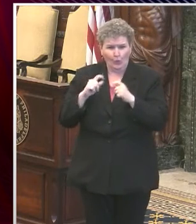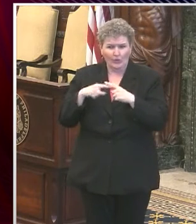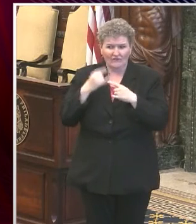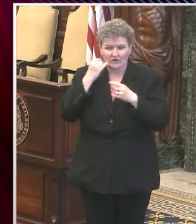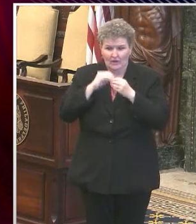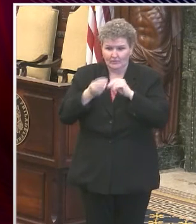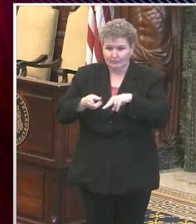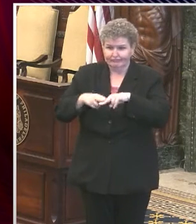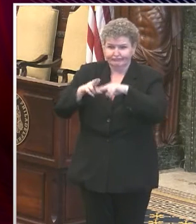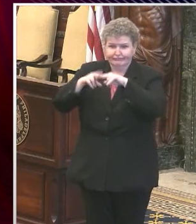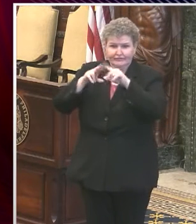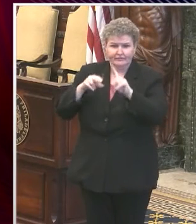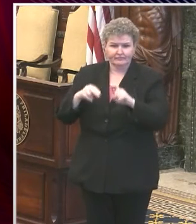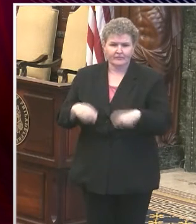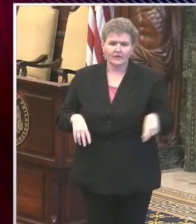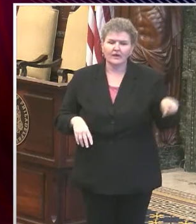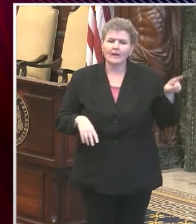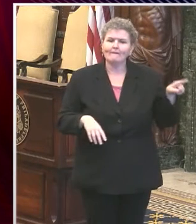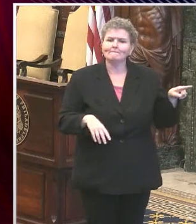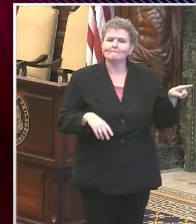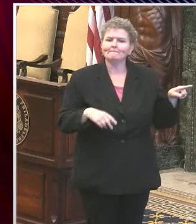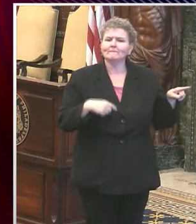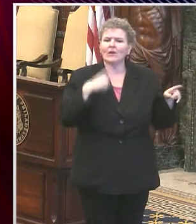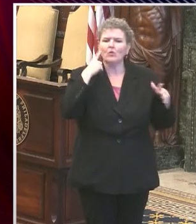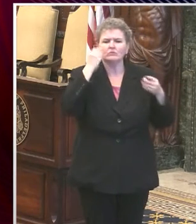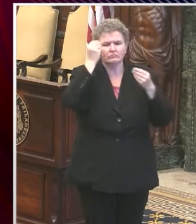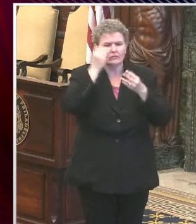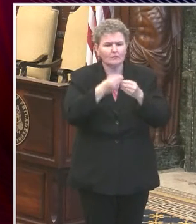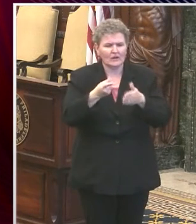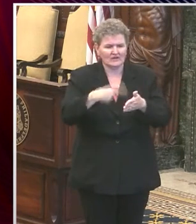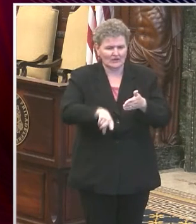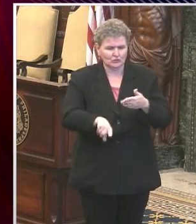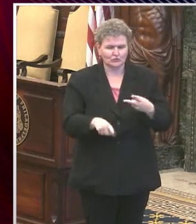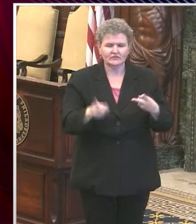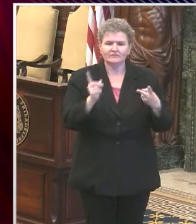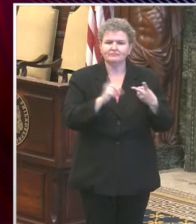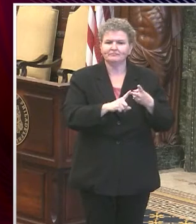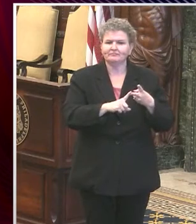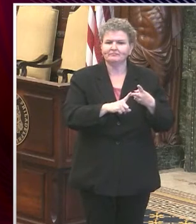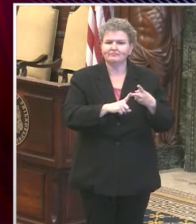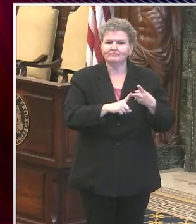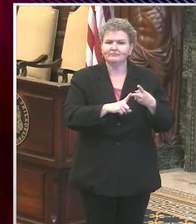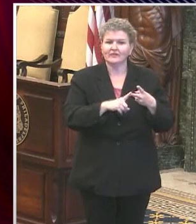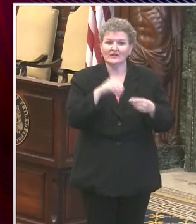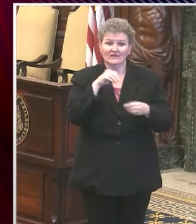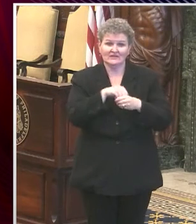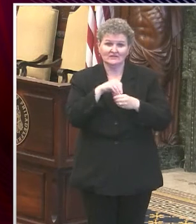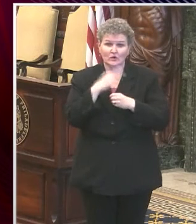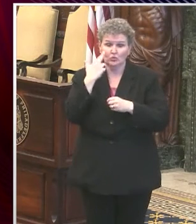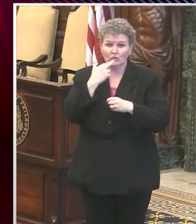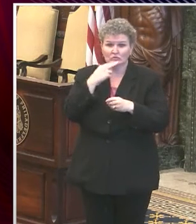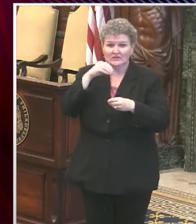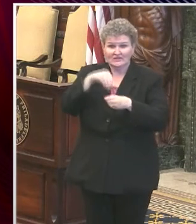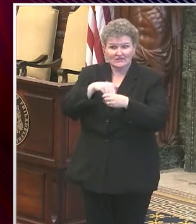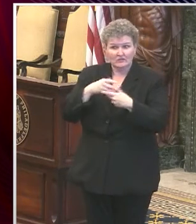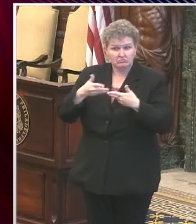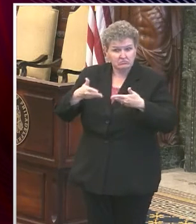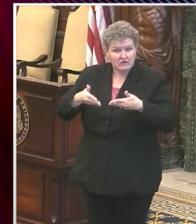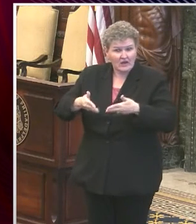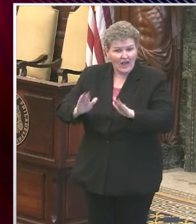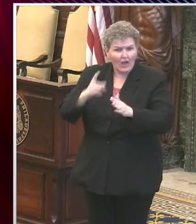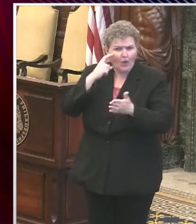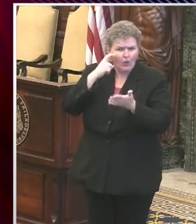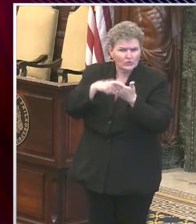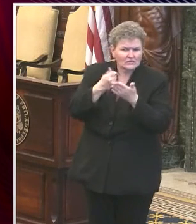so sometime next week. Okay, and my second question is, since indoor dining has been allowed, have you seen any sort of marked increase in